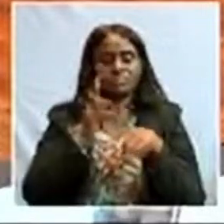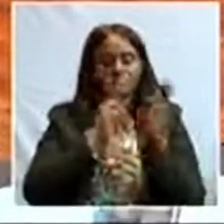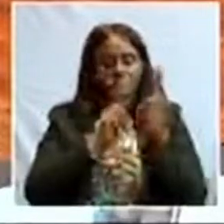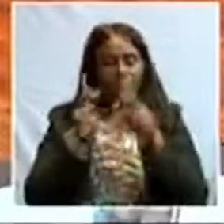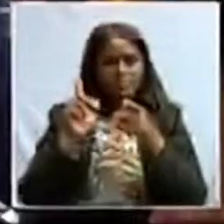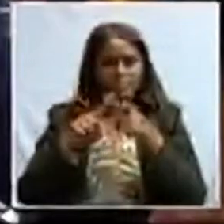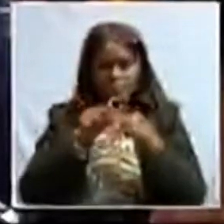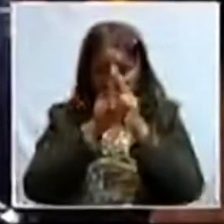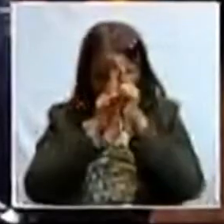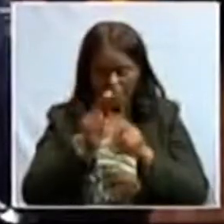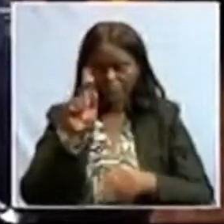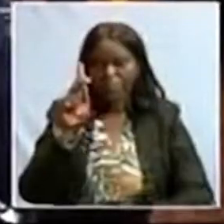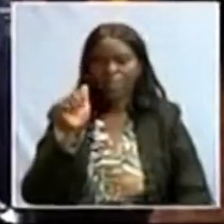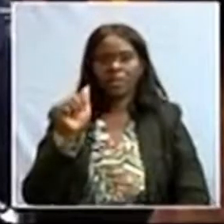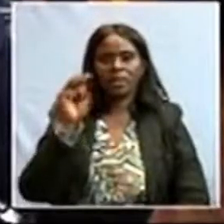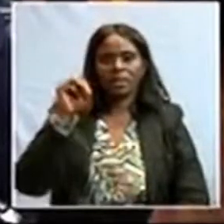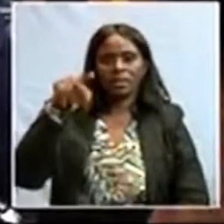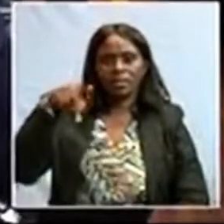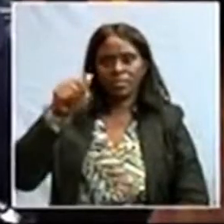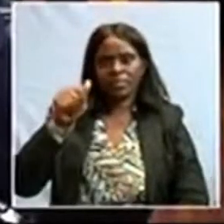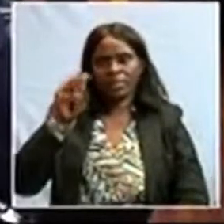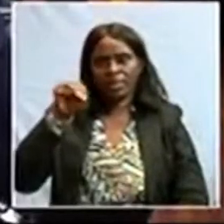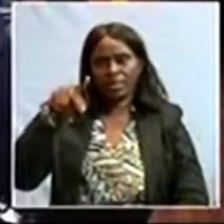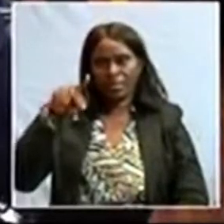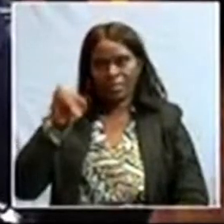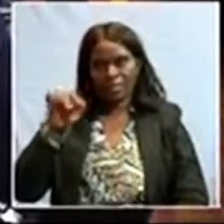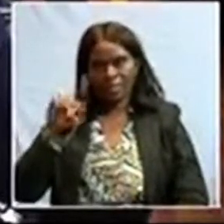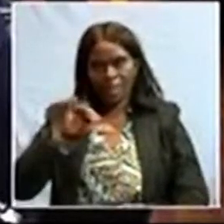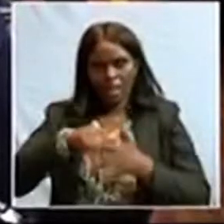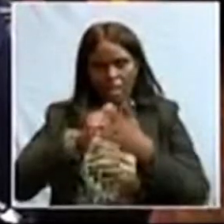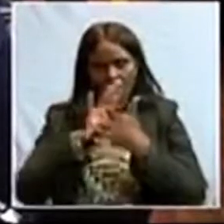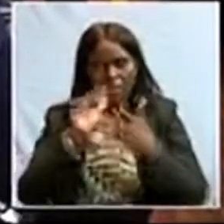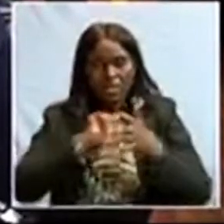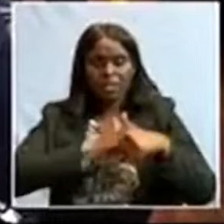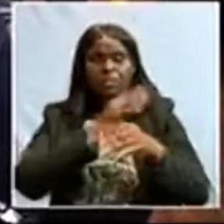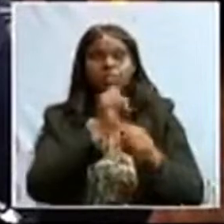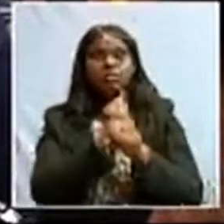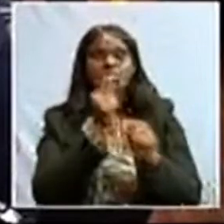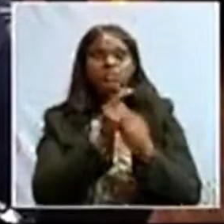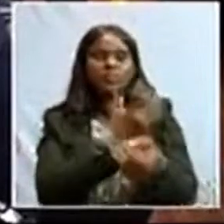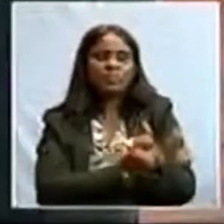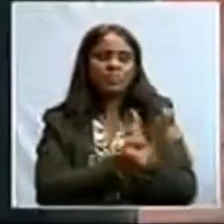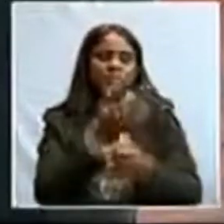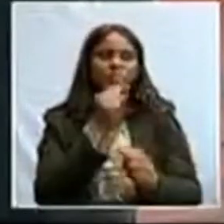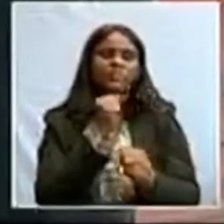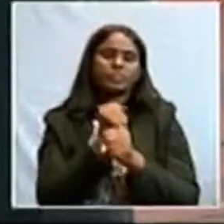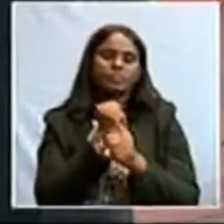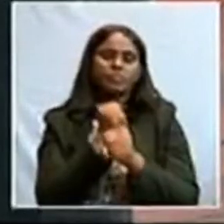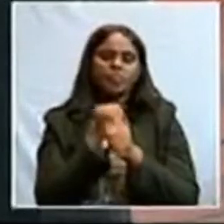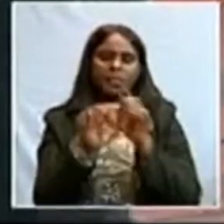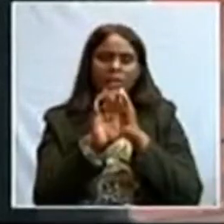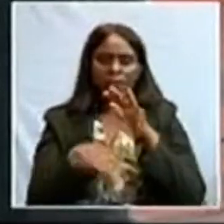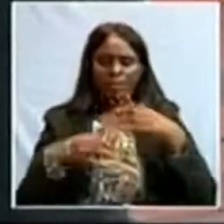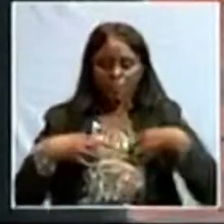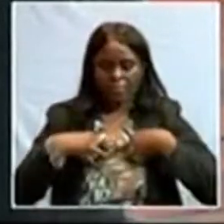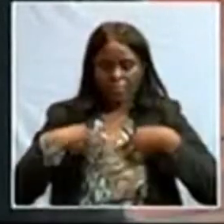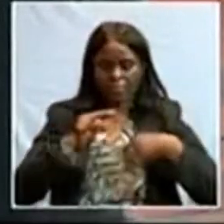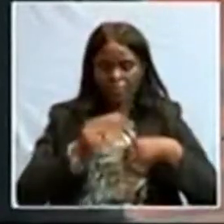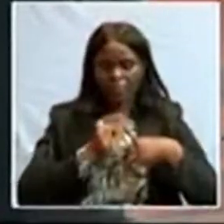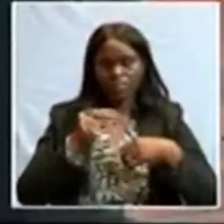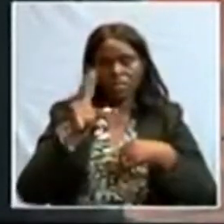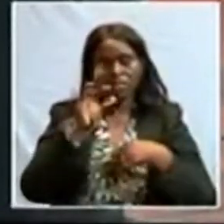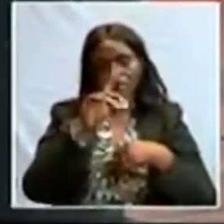Honorable Kampampi's question on the how much you have received from the devolved functions. Under livestock, we have received so